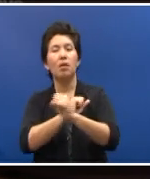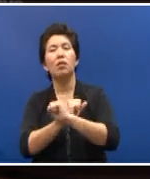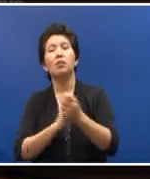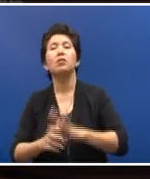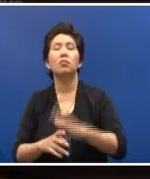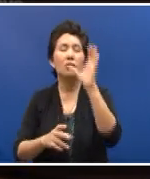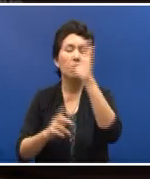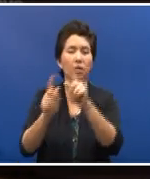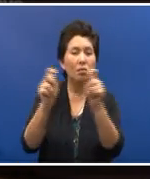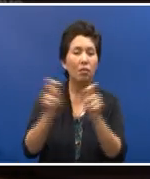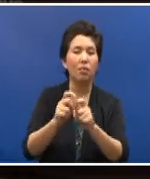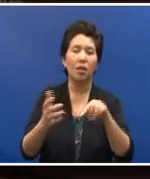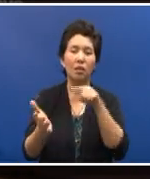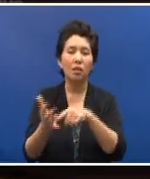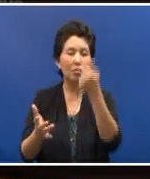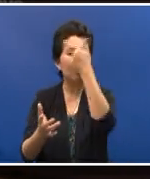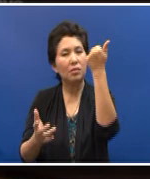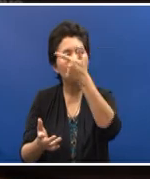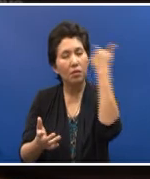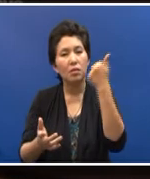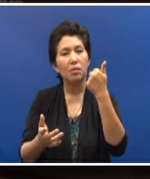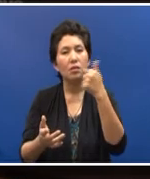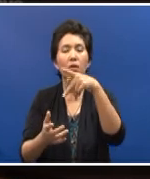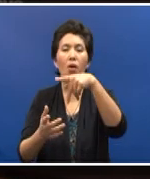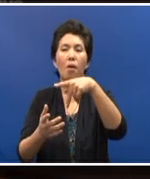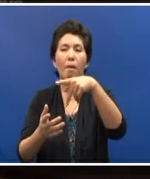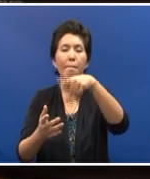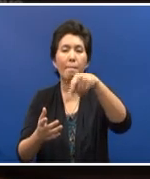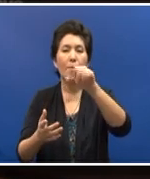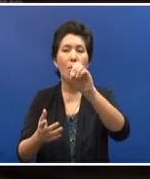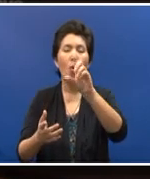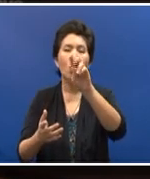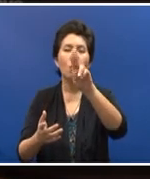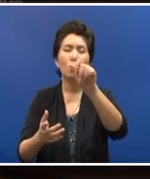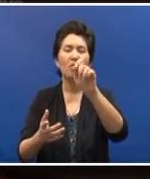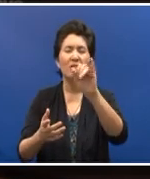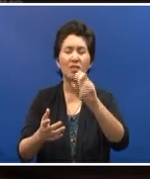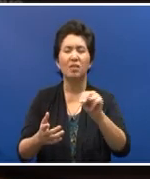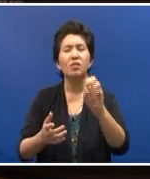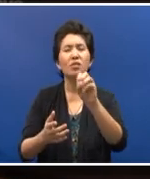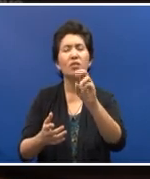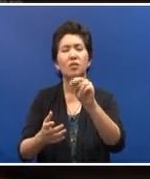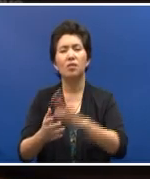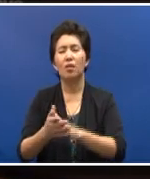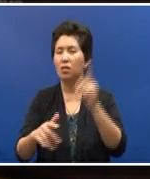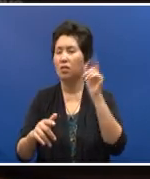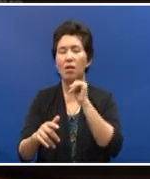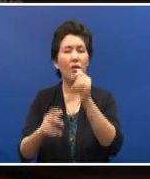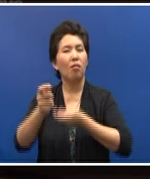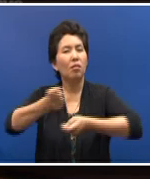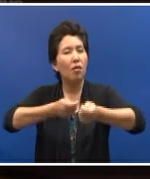Okay, this causes pollution in the form of animal excrement. Okay, uncontrolled use